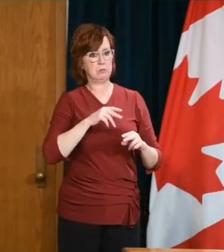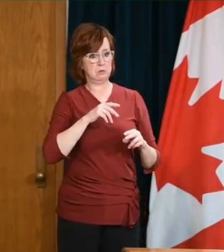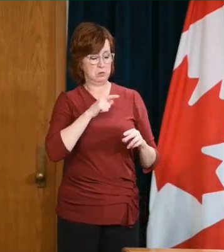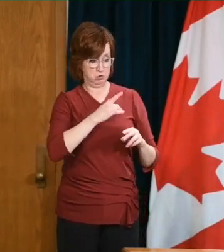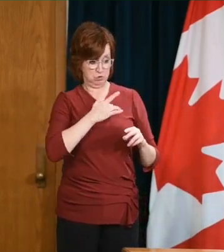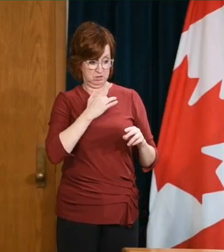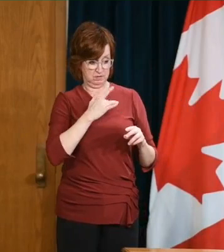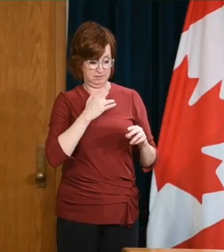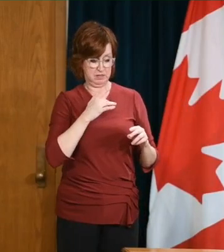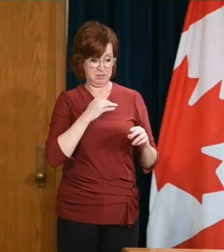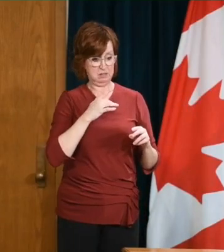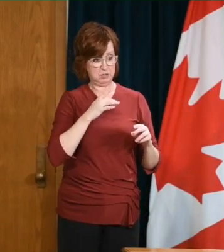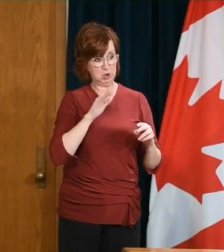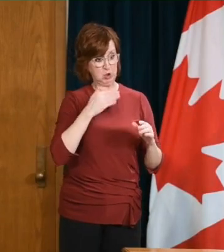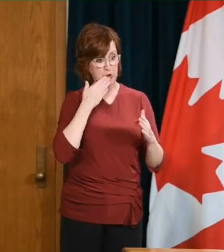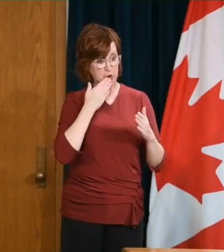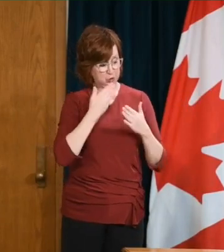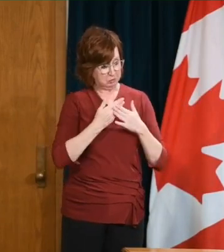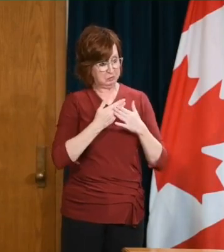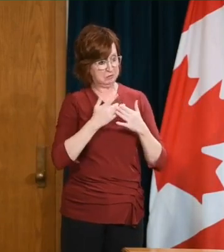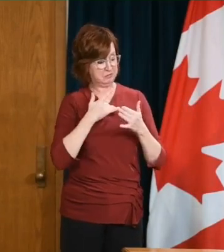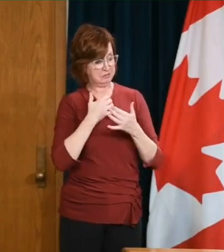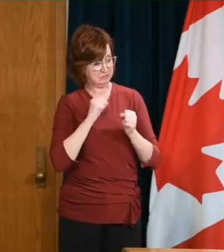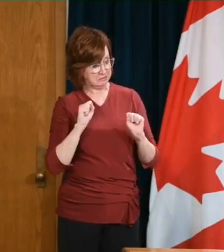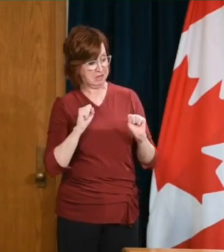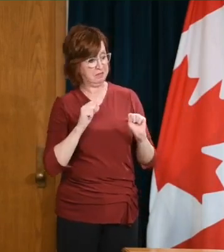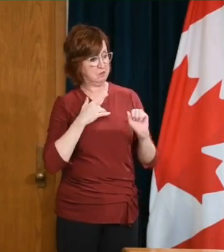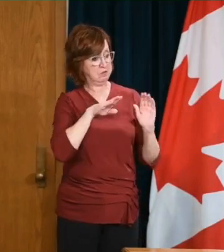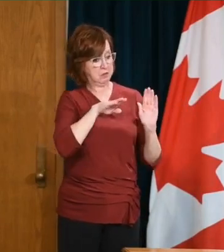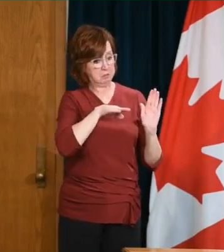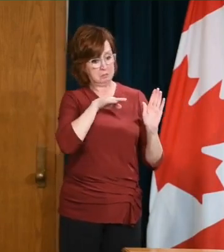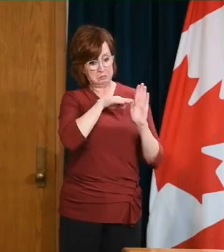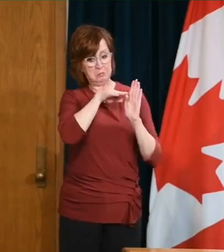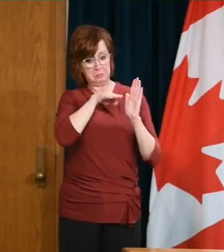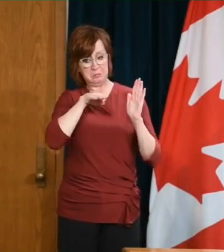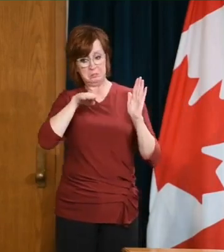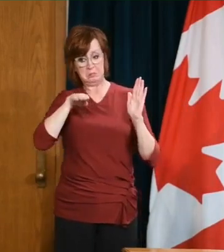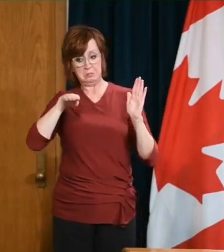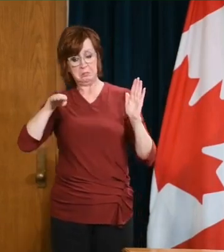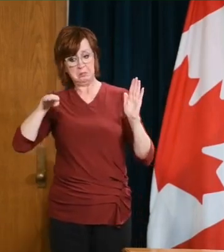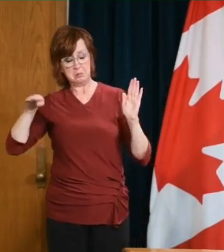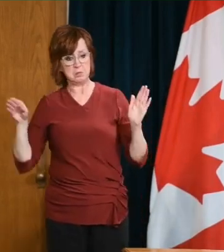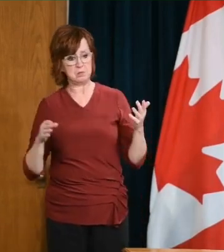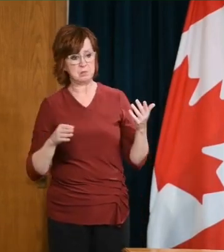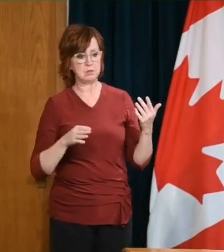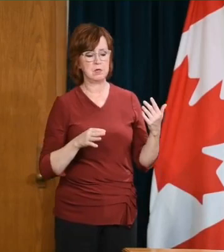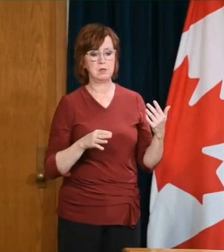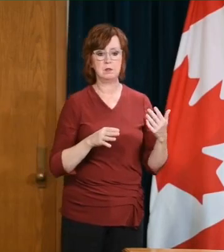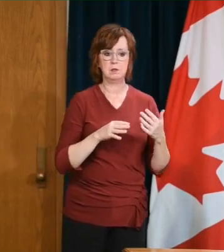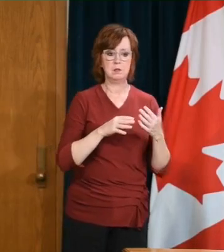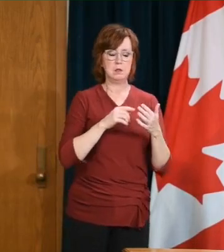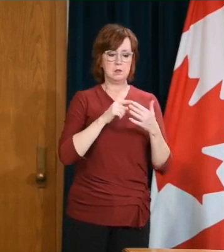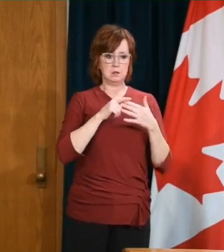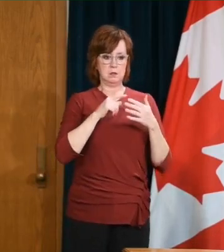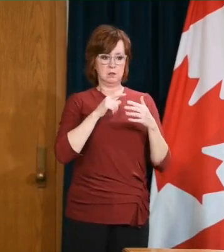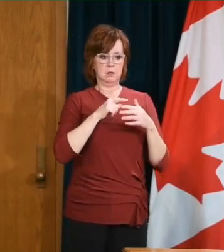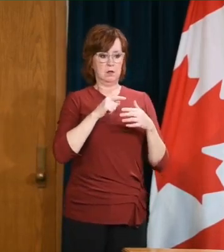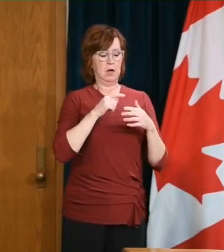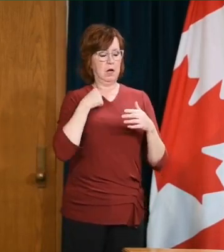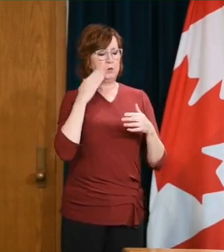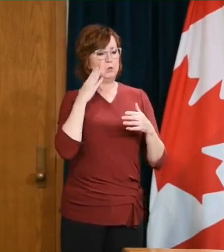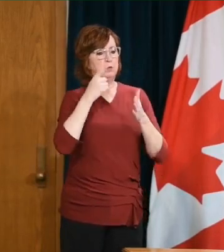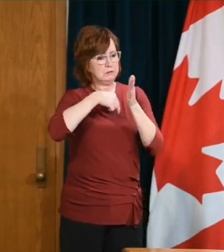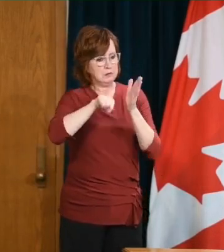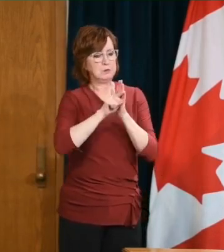talking about modeling next week, but is this giving us some indication that maybe we're just seeing consistent numbers as far as infections, recoveries, et